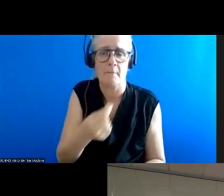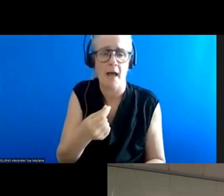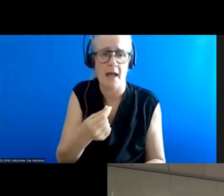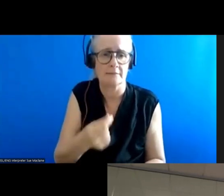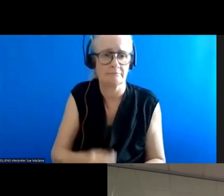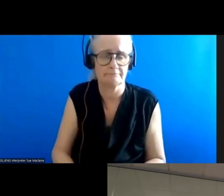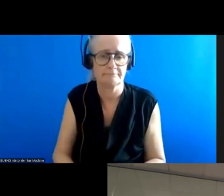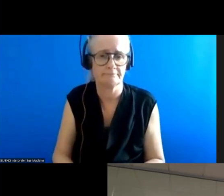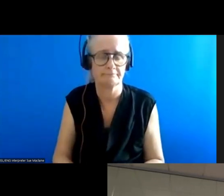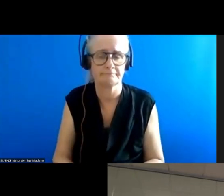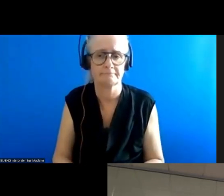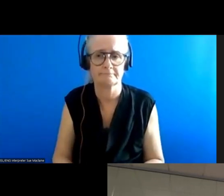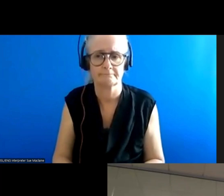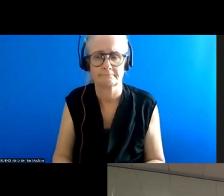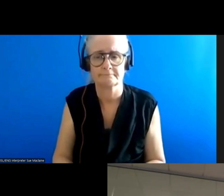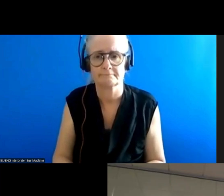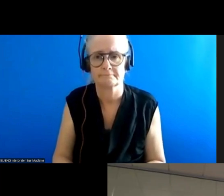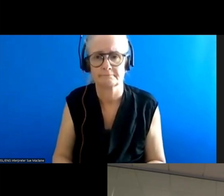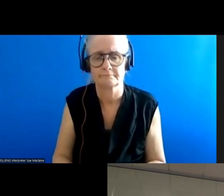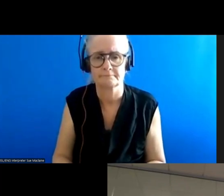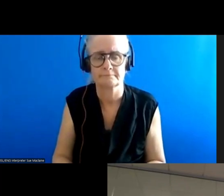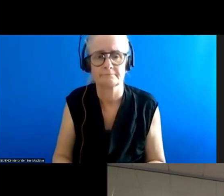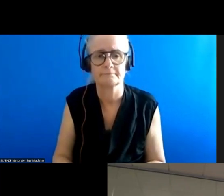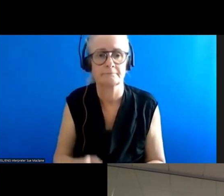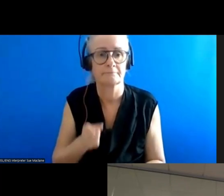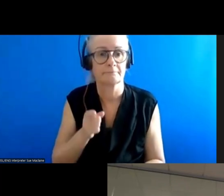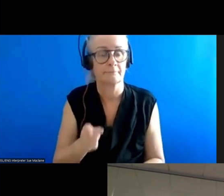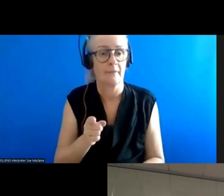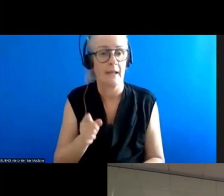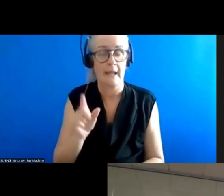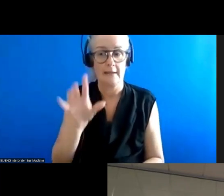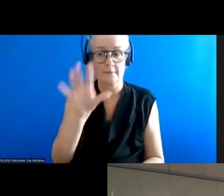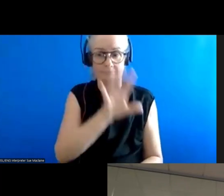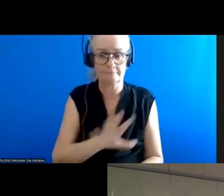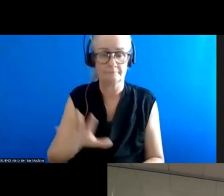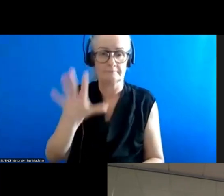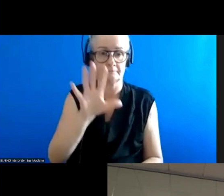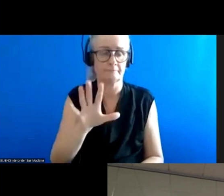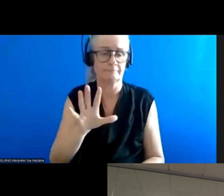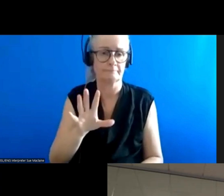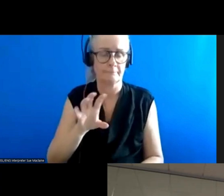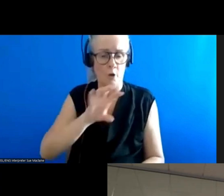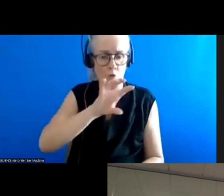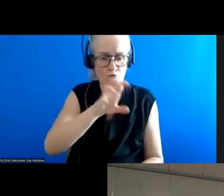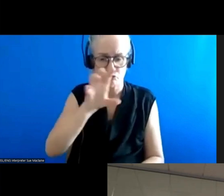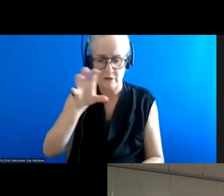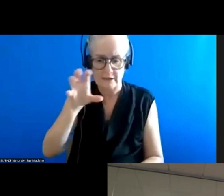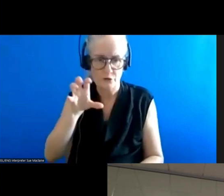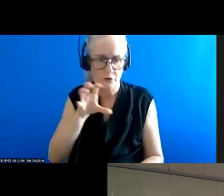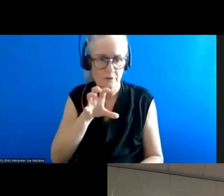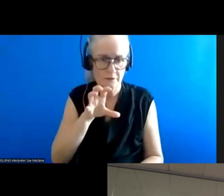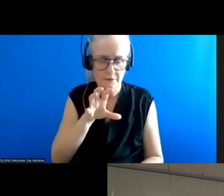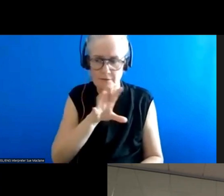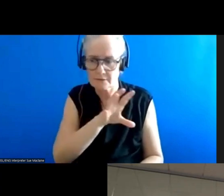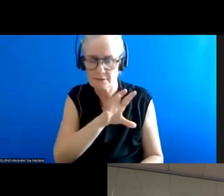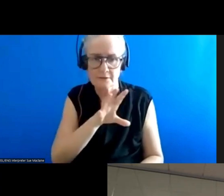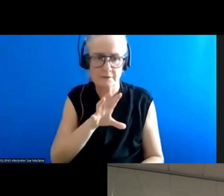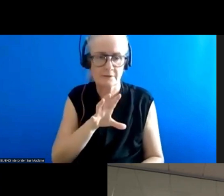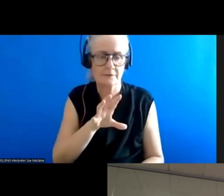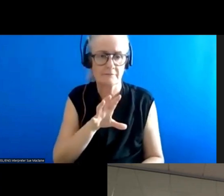cultural organisations in sparsely populated counties and regions will be watching carefully